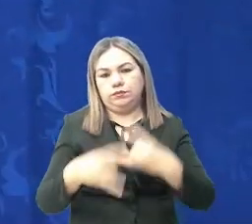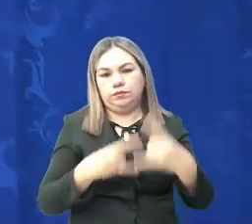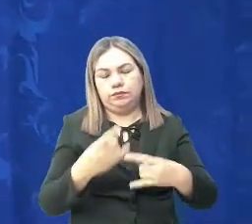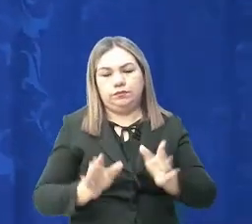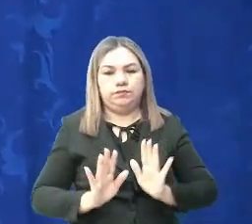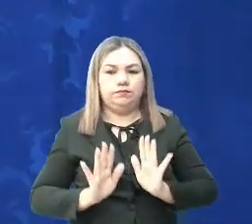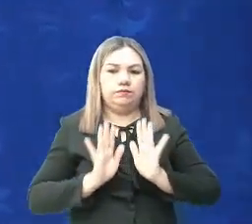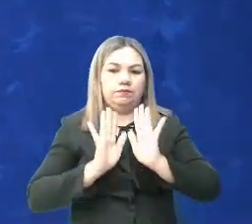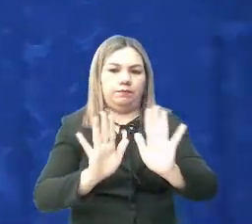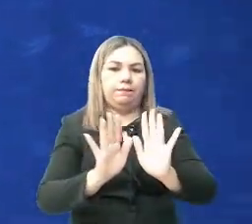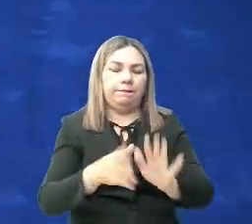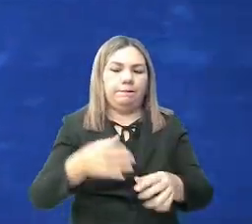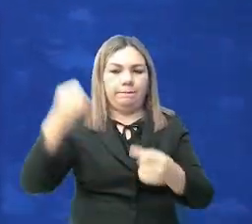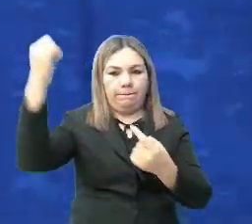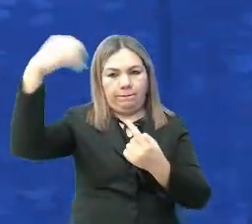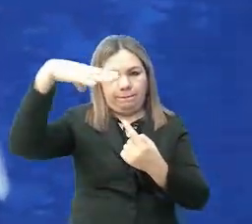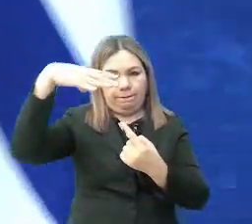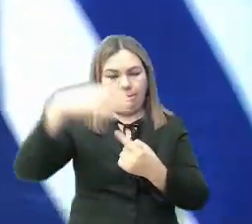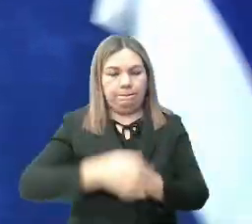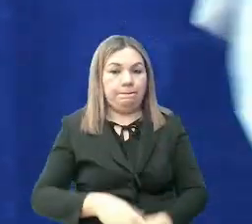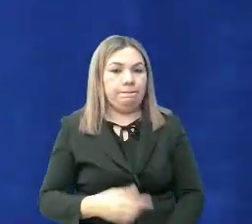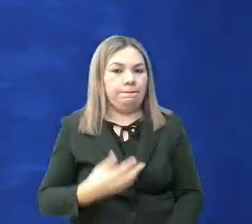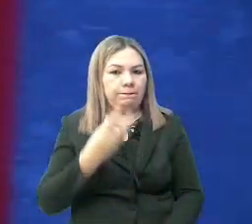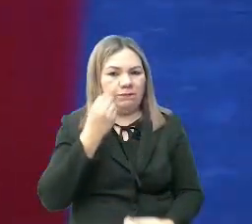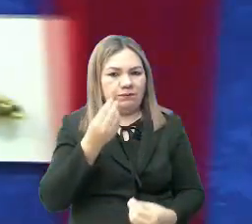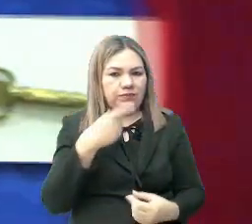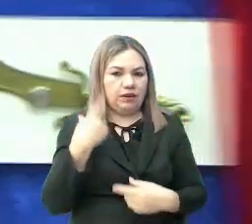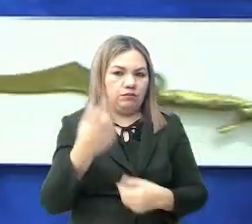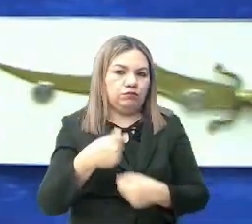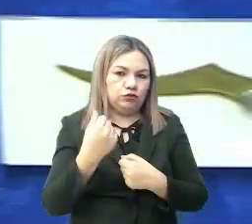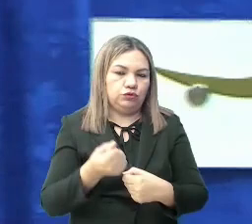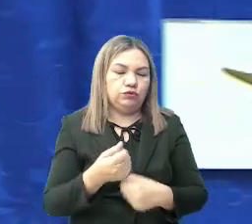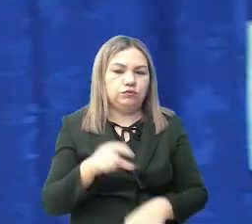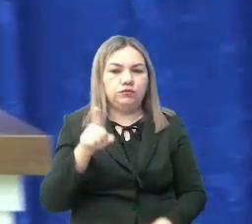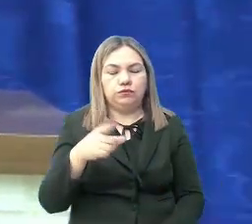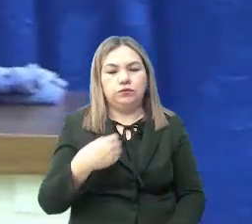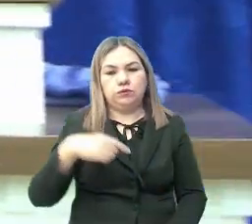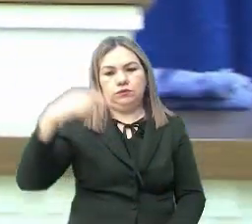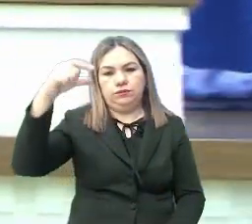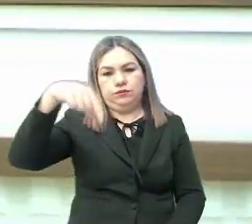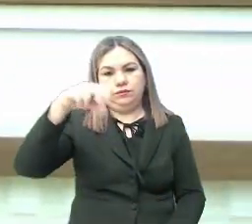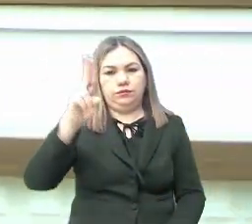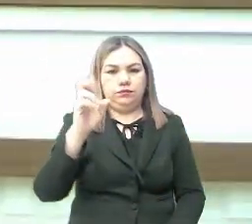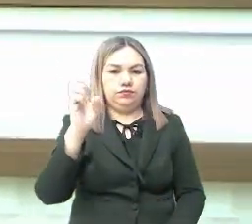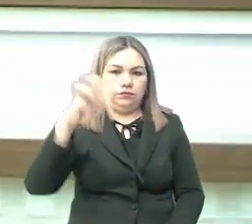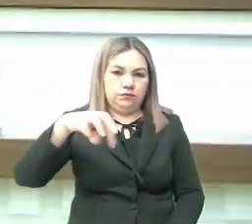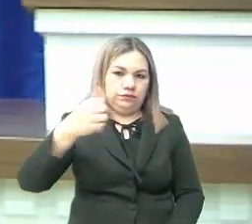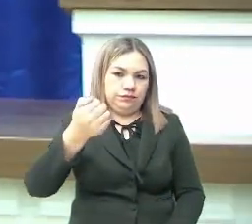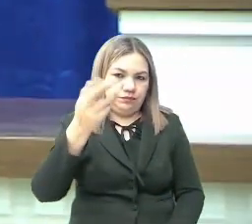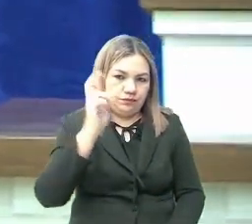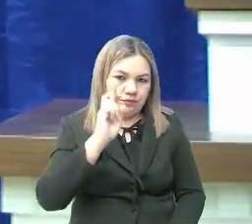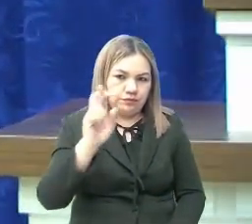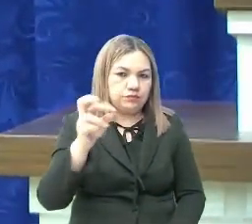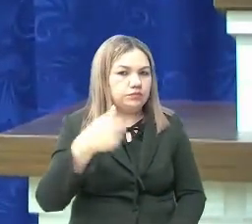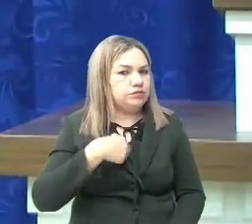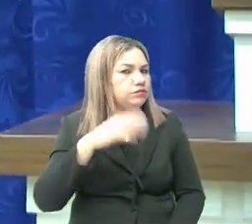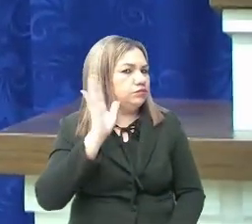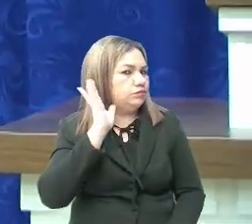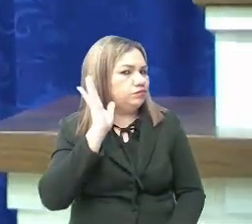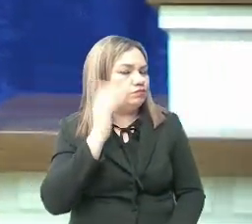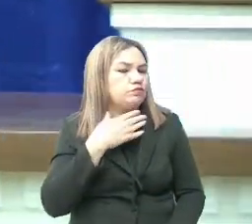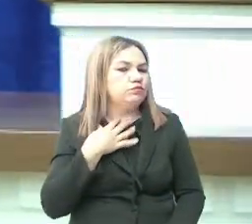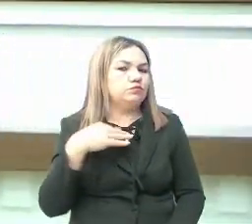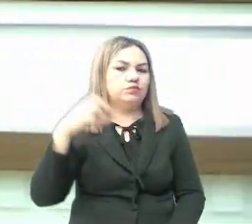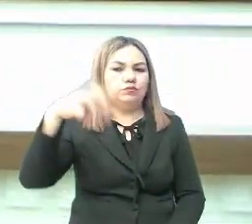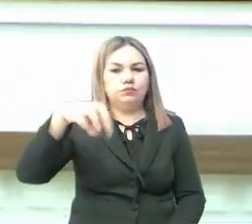block the blessings. And what do I do, Apostle? You will need to start burning. Amen. When we start hearing